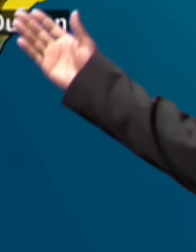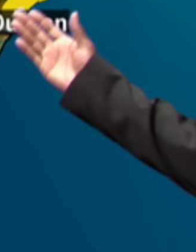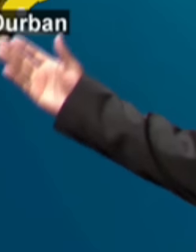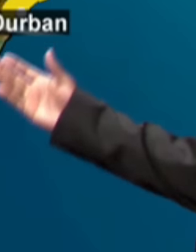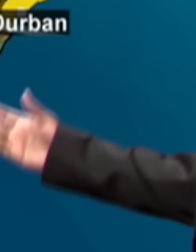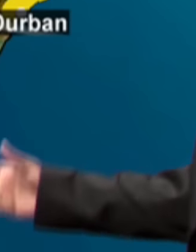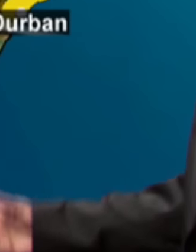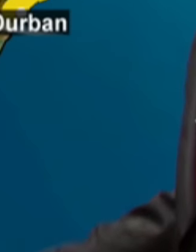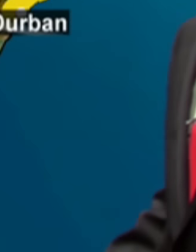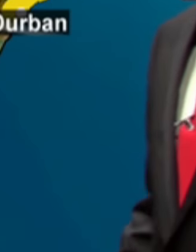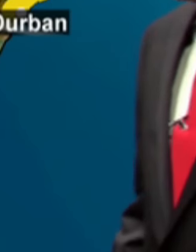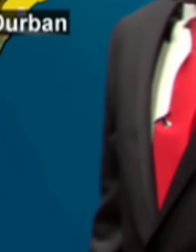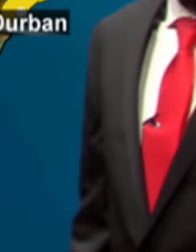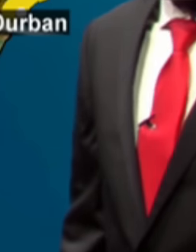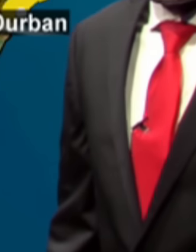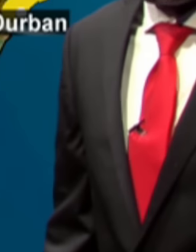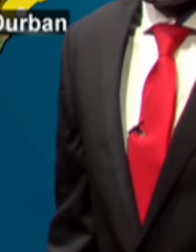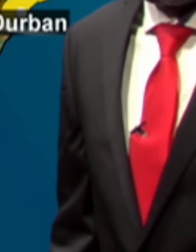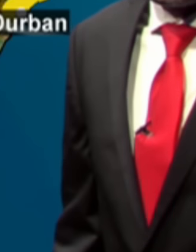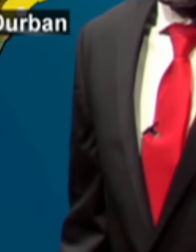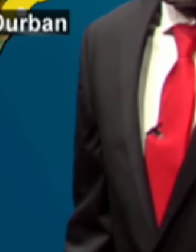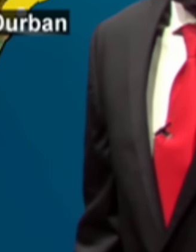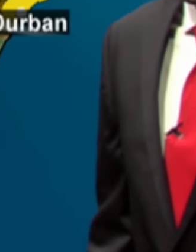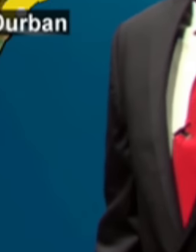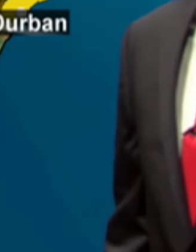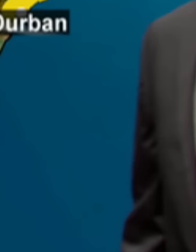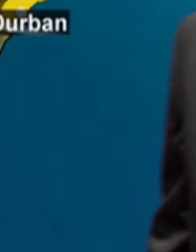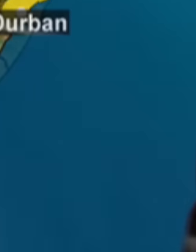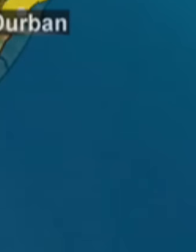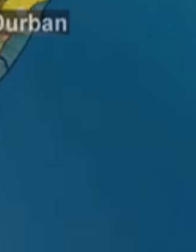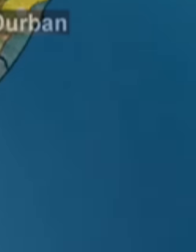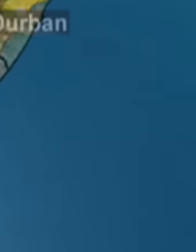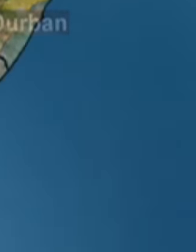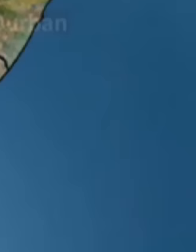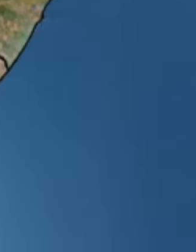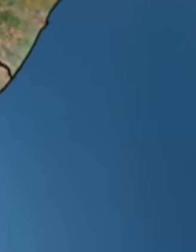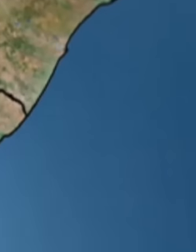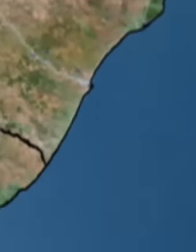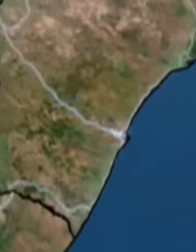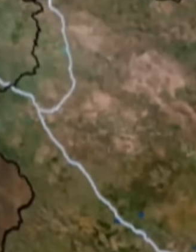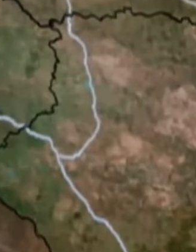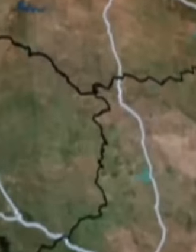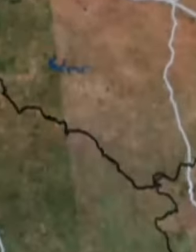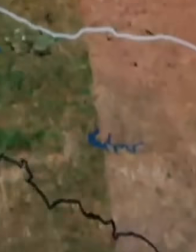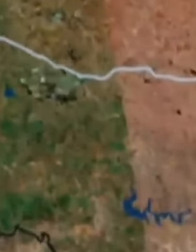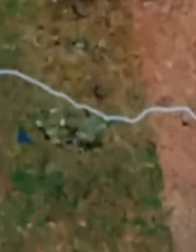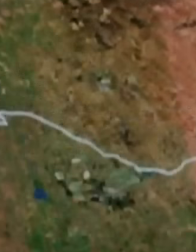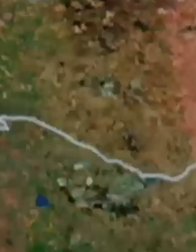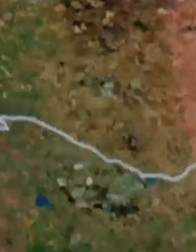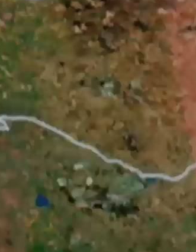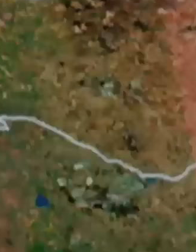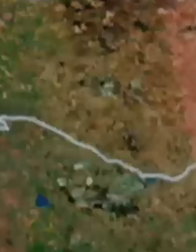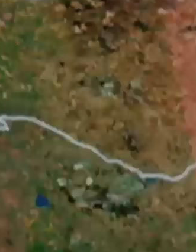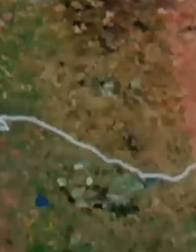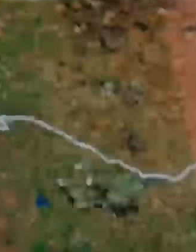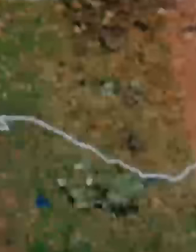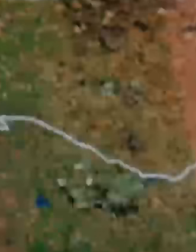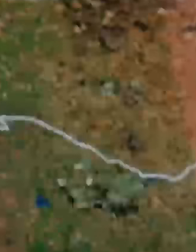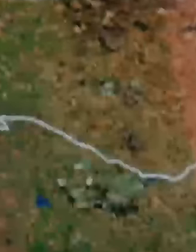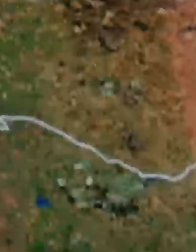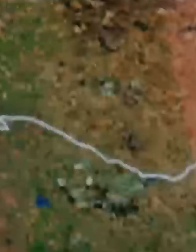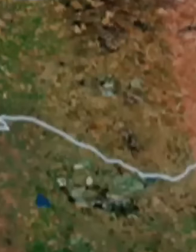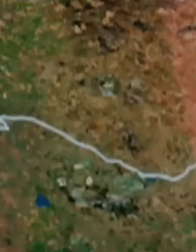ka KwaZulu-Natal magasho ge re otlela a re otleleng ga botse mebileng ya ka Afrika Borwa ge re gore kgatša temperature re thoma ga botse na fela ka province ka Gauteng le tlase